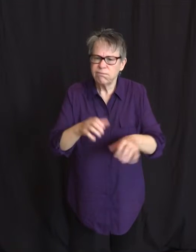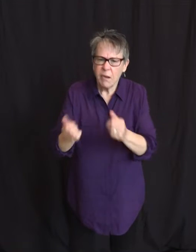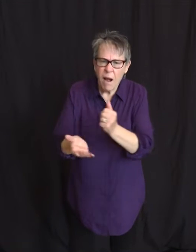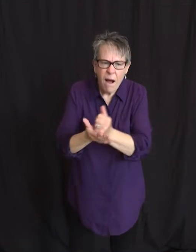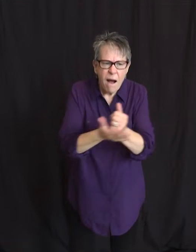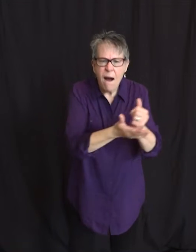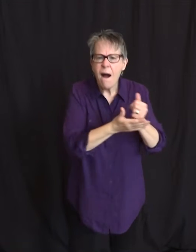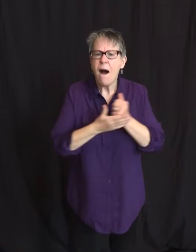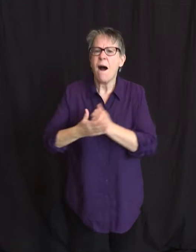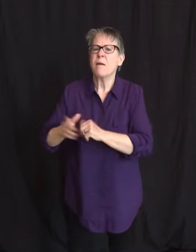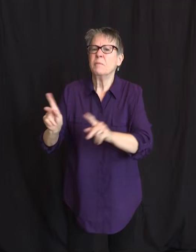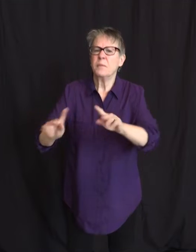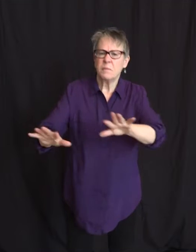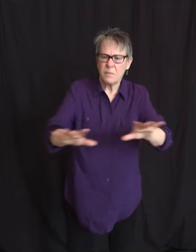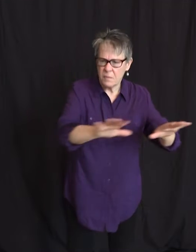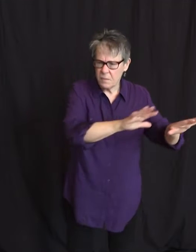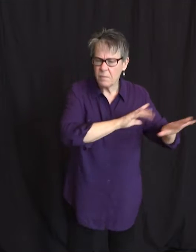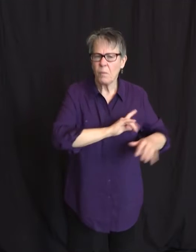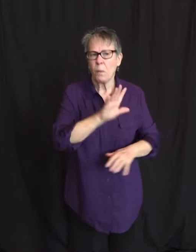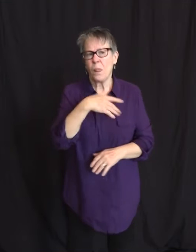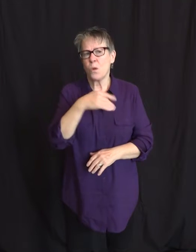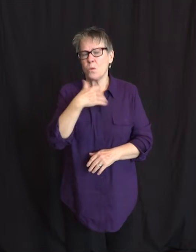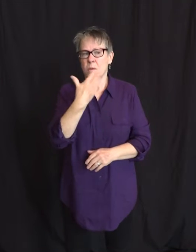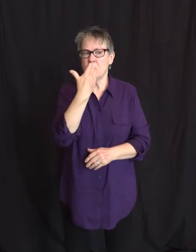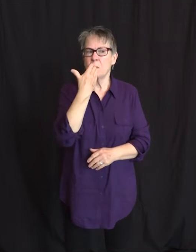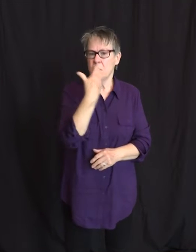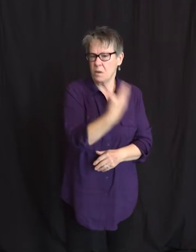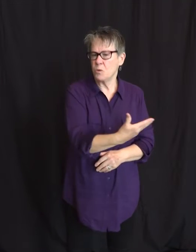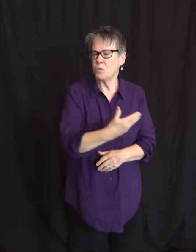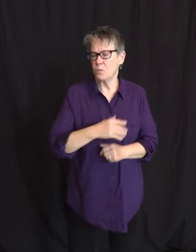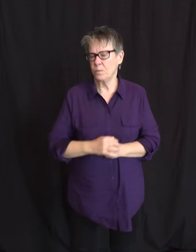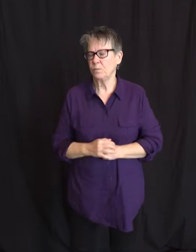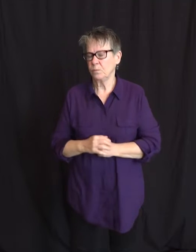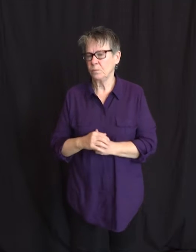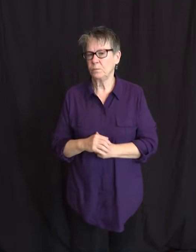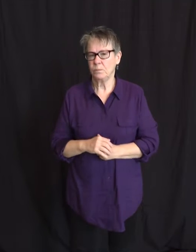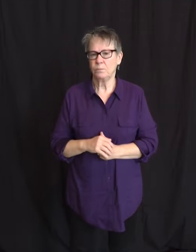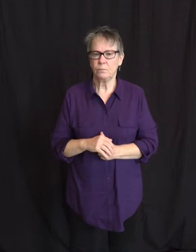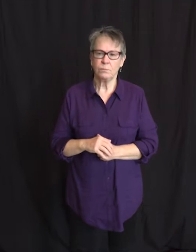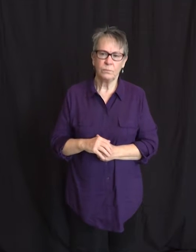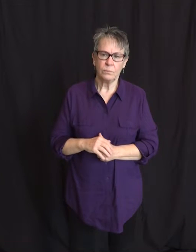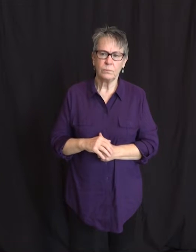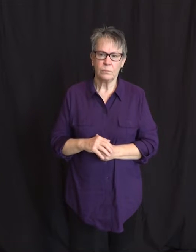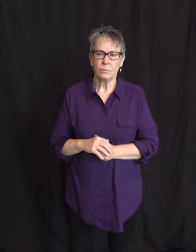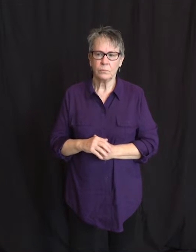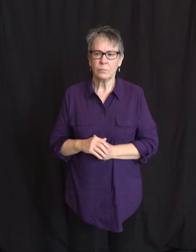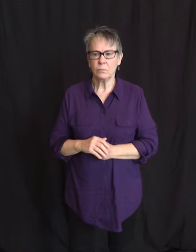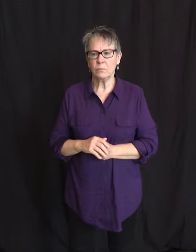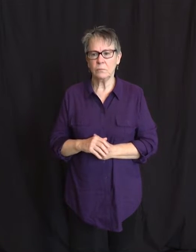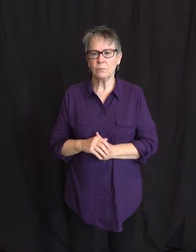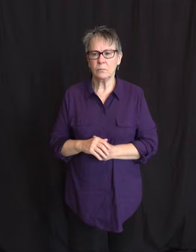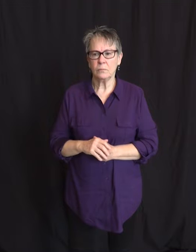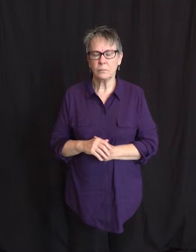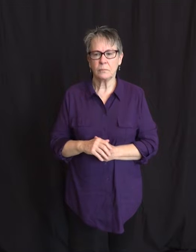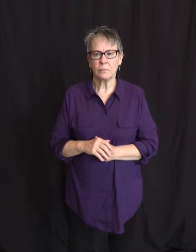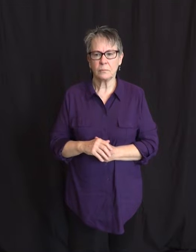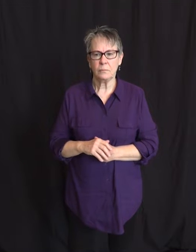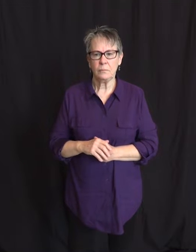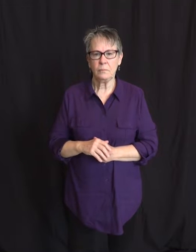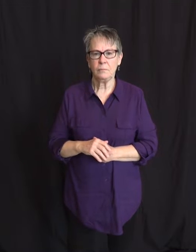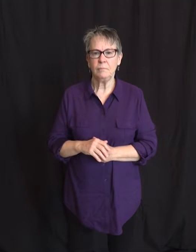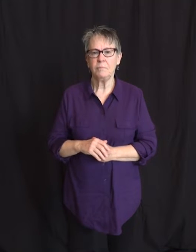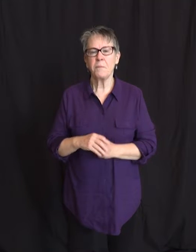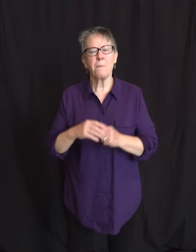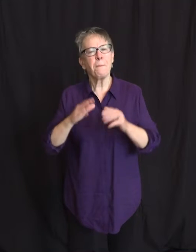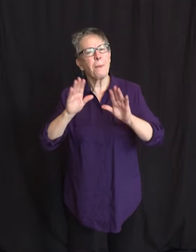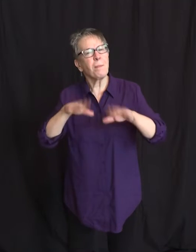bless you and thank you. You make a fair point. I didn't agree with everything he stood for by a long